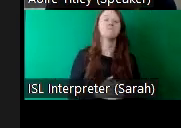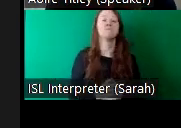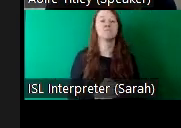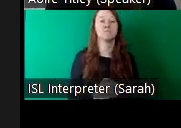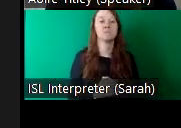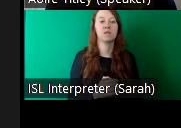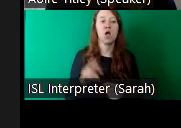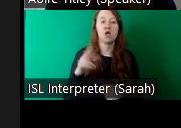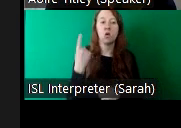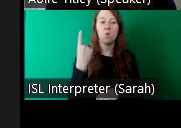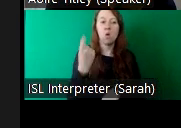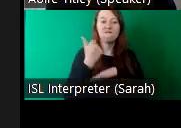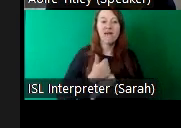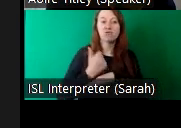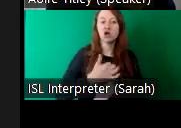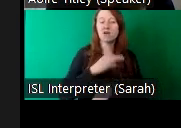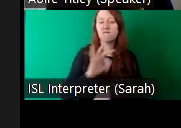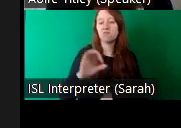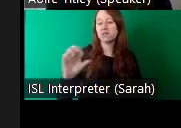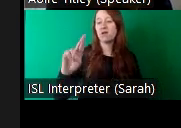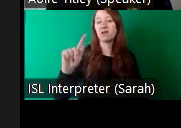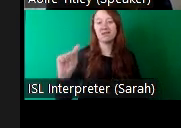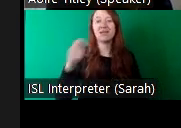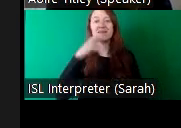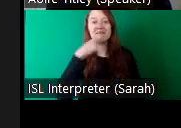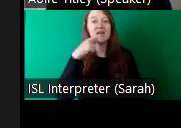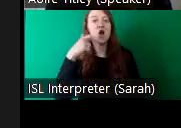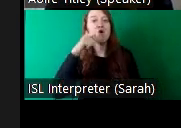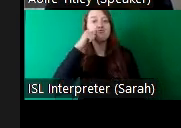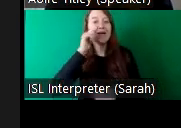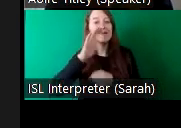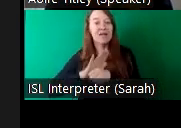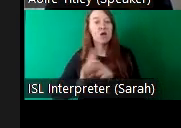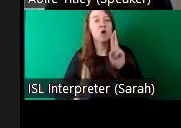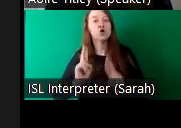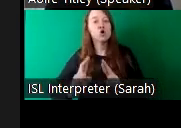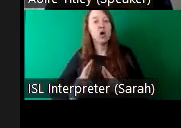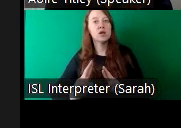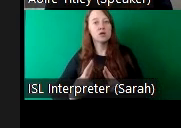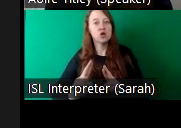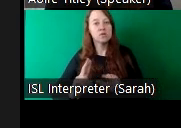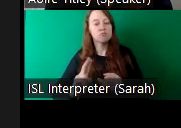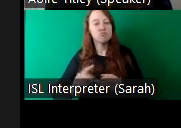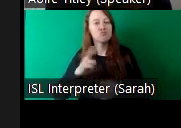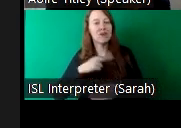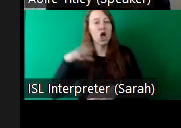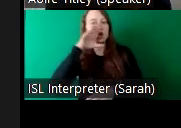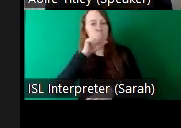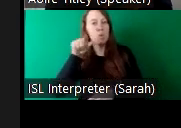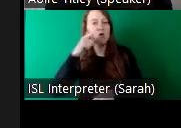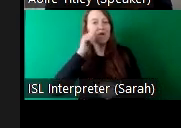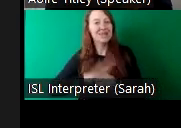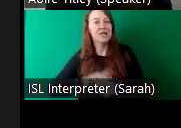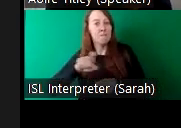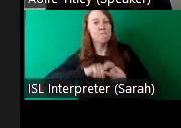say that, racism should be seen as should be considered as a permanent fixture, both in the lives of minoritized ethnic people, but also